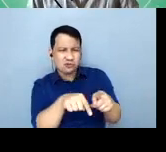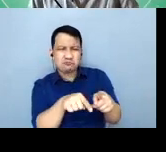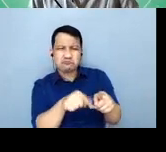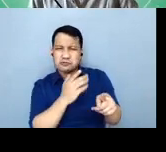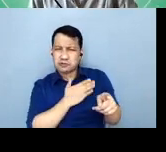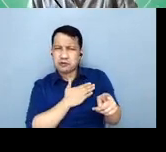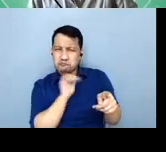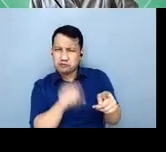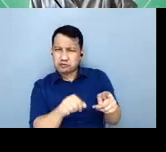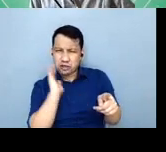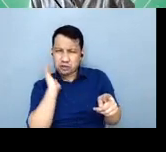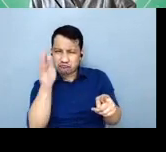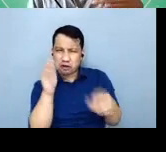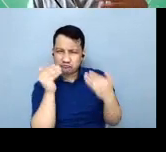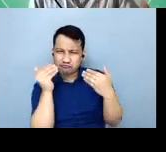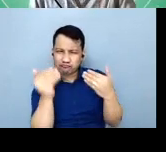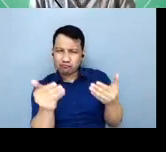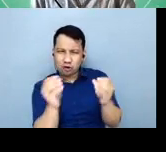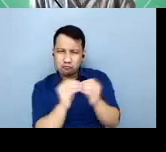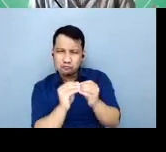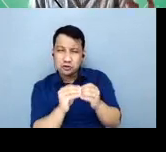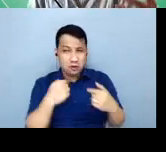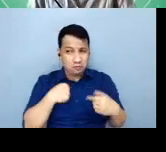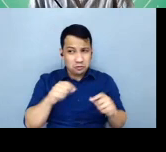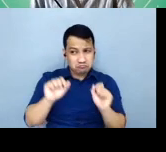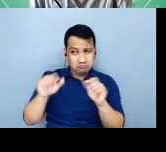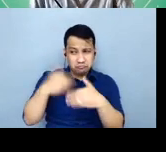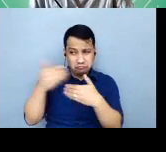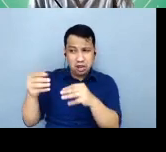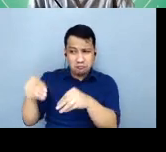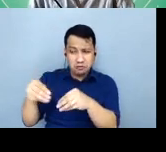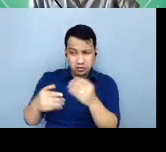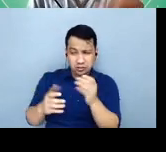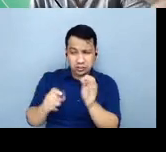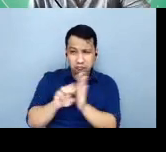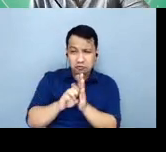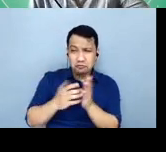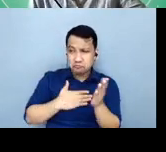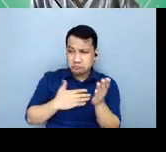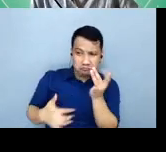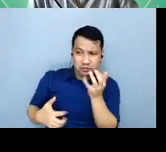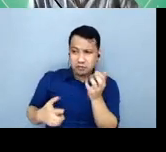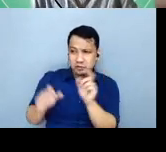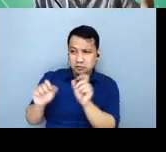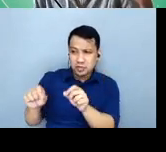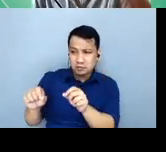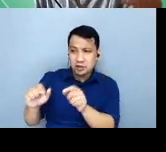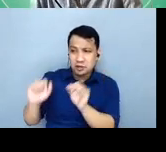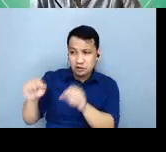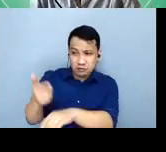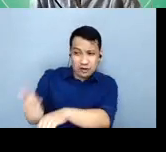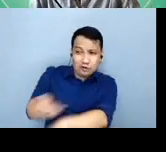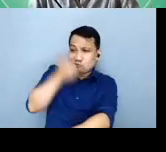in the future? Meaning, if I were to bring this to market, would my guitars still be sellable in 100 years? Would the wood